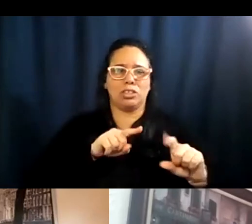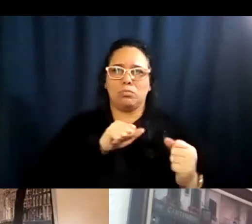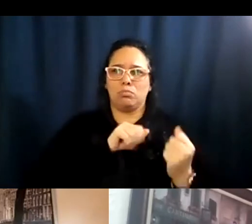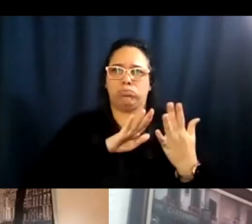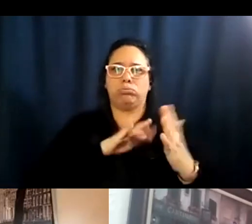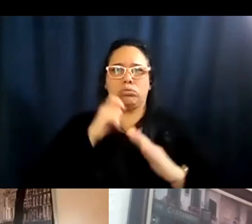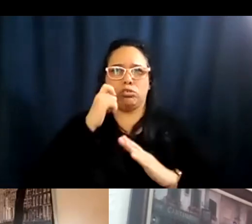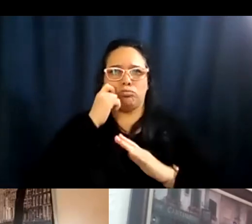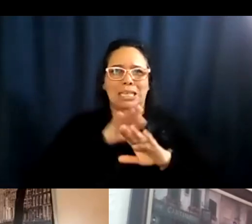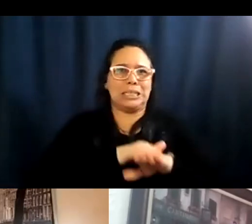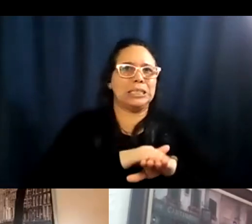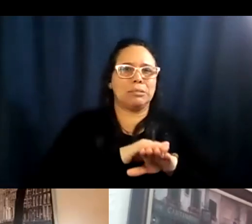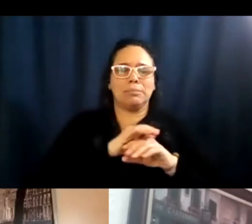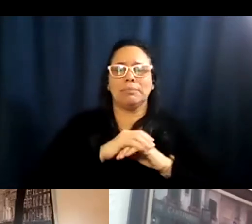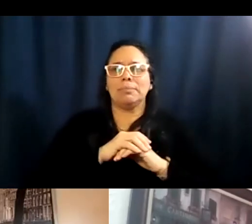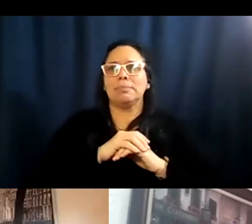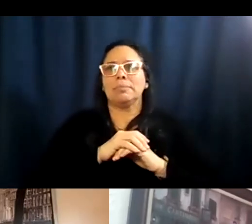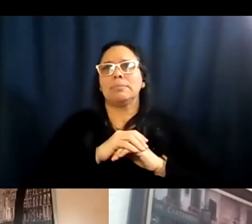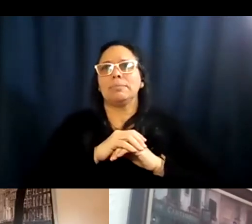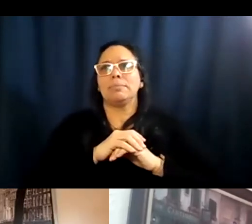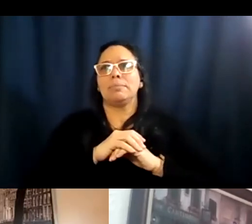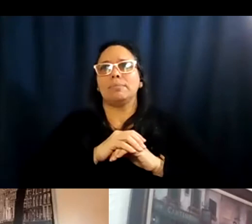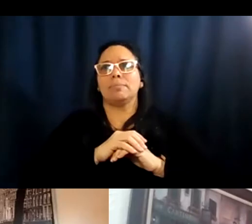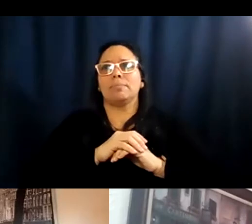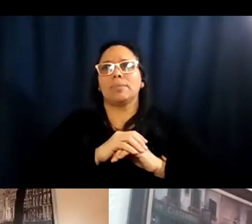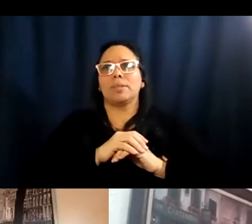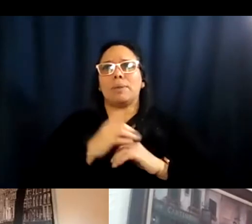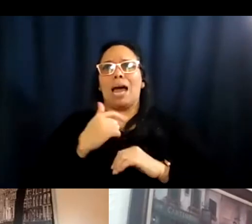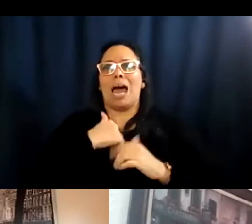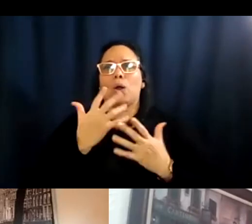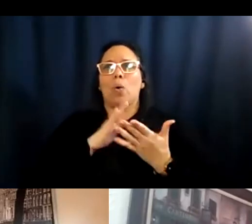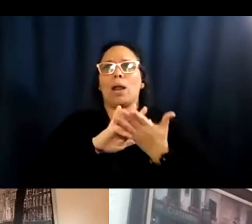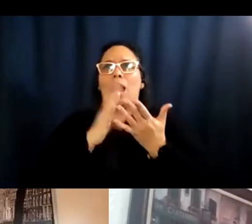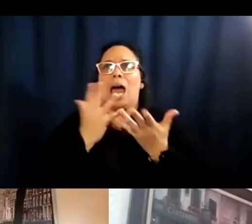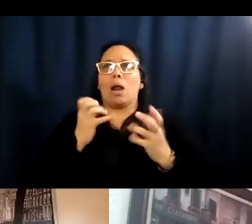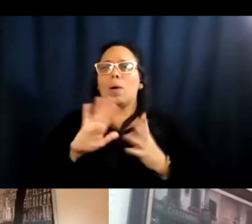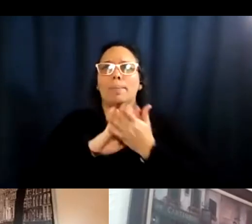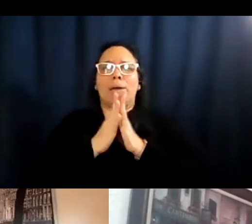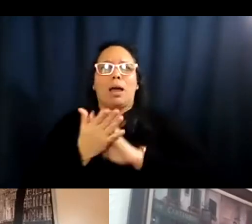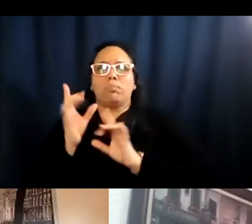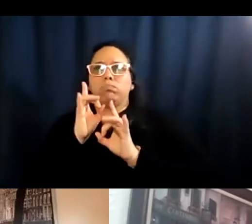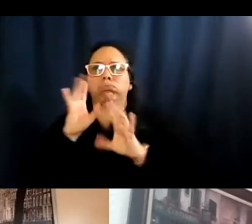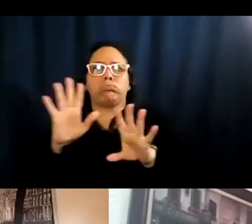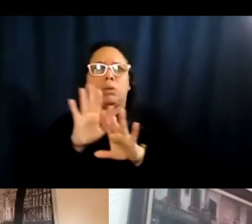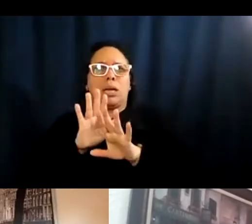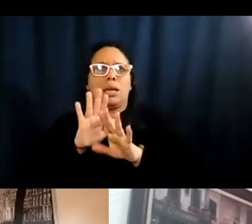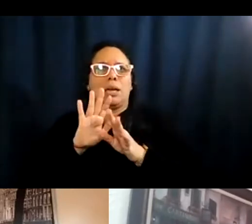States of America. But I don't want to fall corrupt to that same oppression and repression